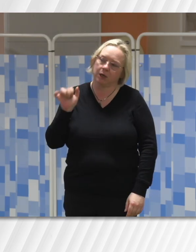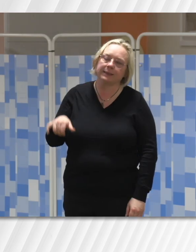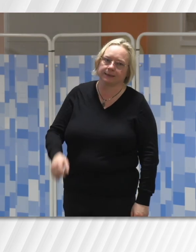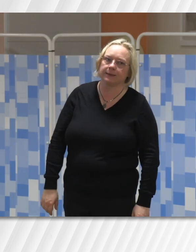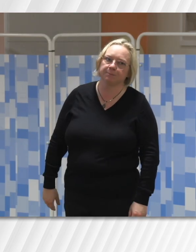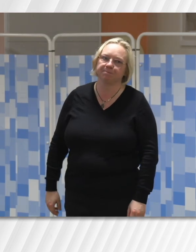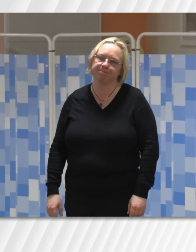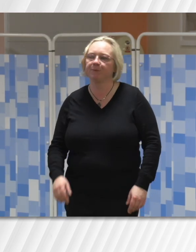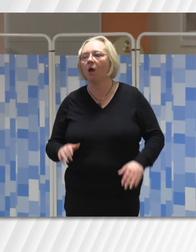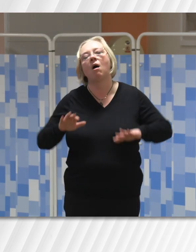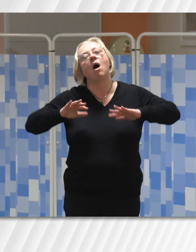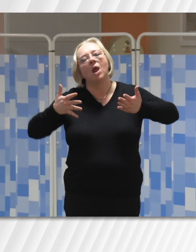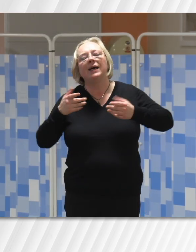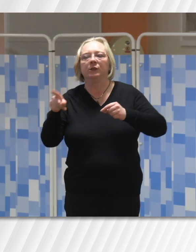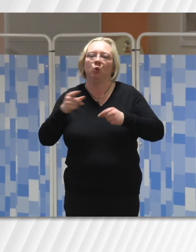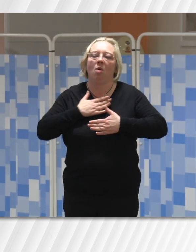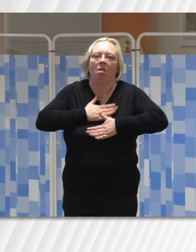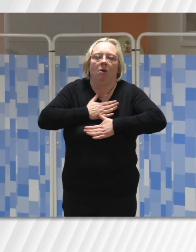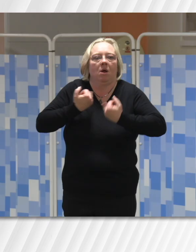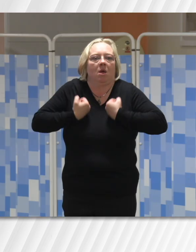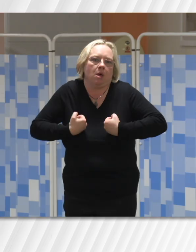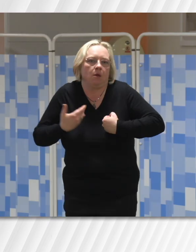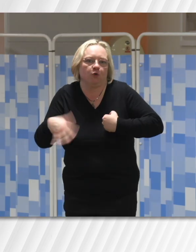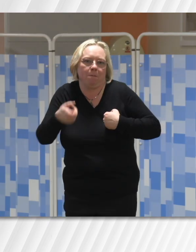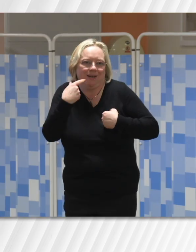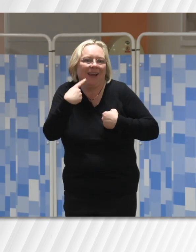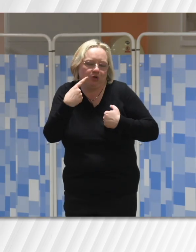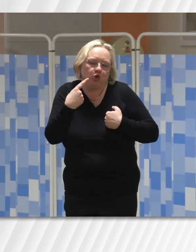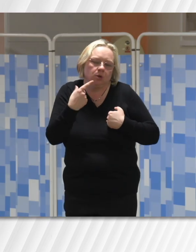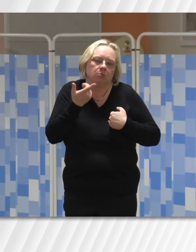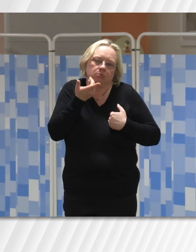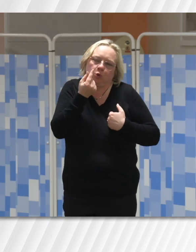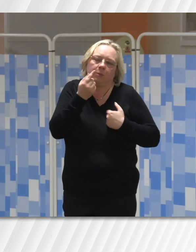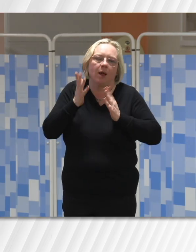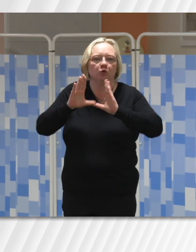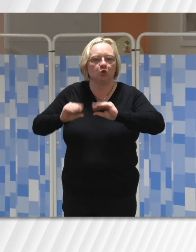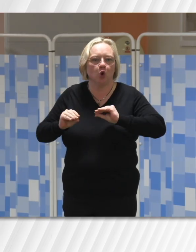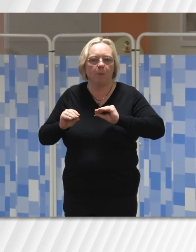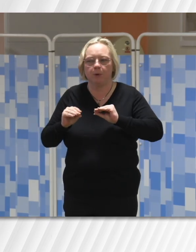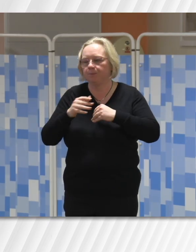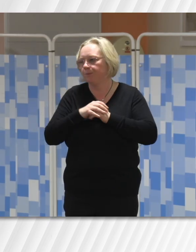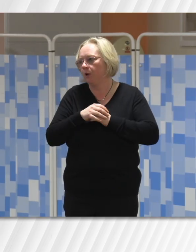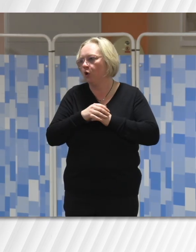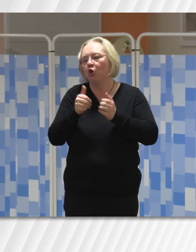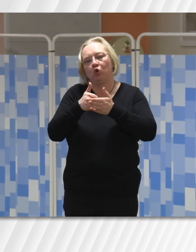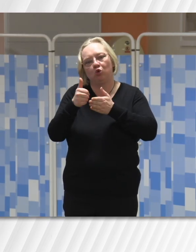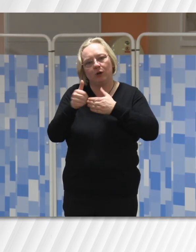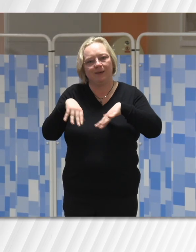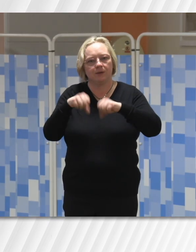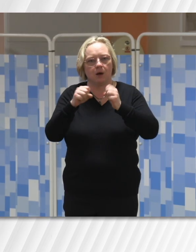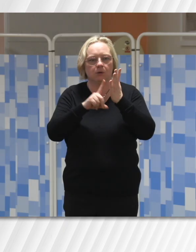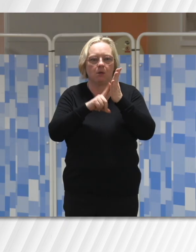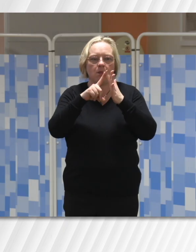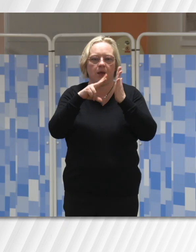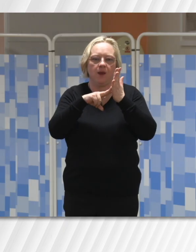may have to swap you to an alternative, and that can happen. You know, not everybody. You know, we normally start with levodopa because it's very